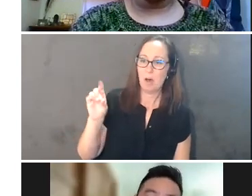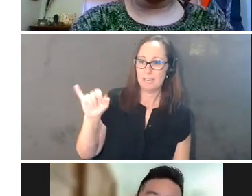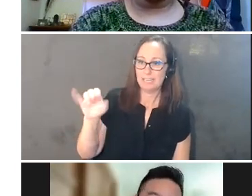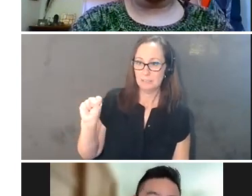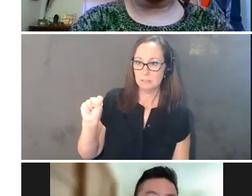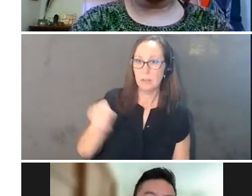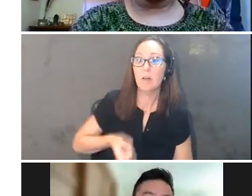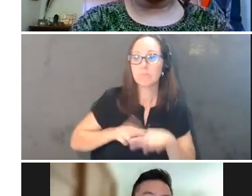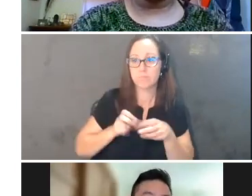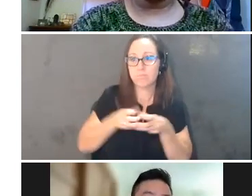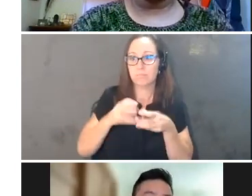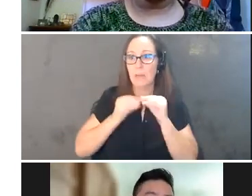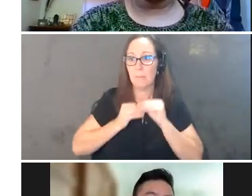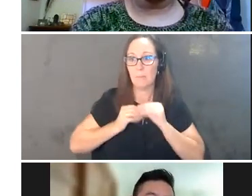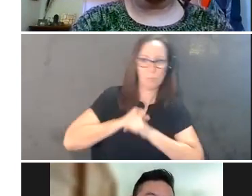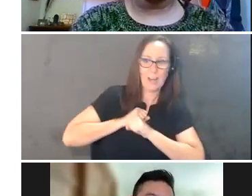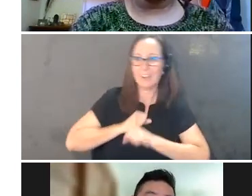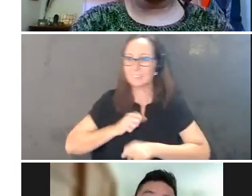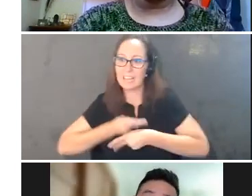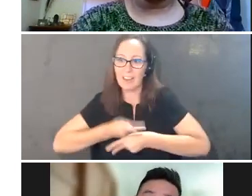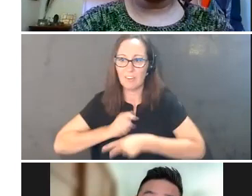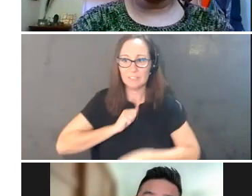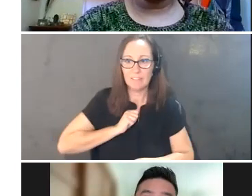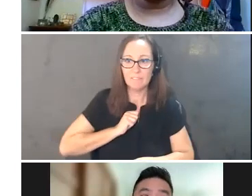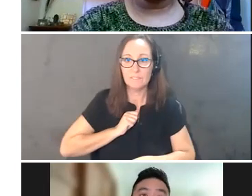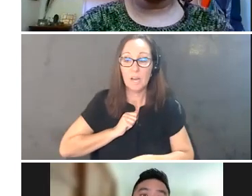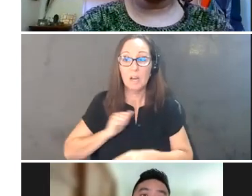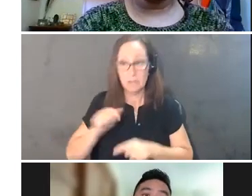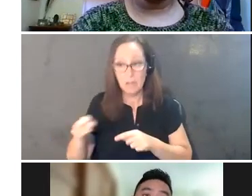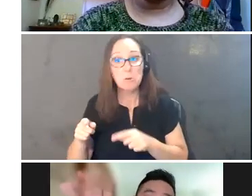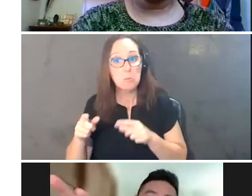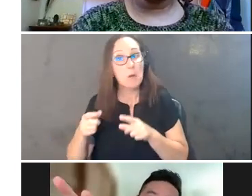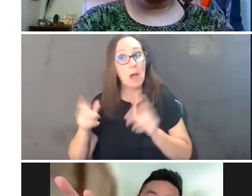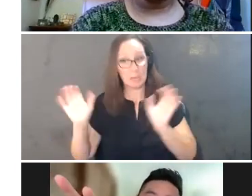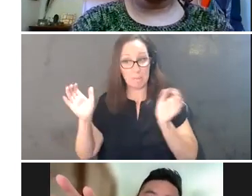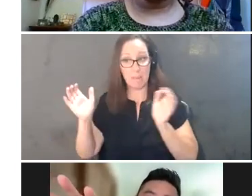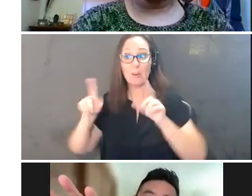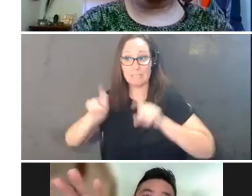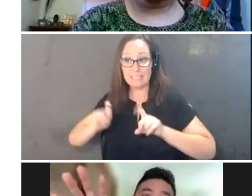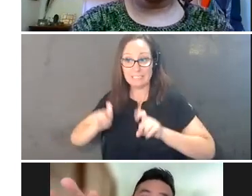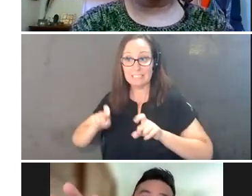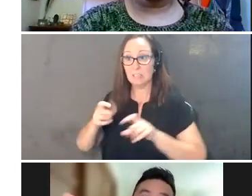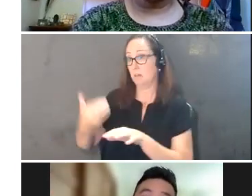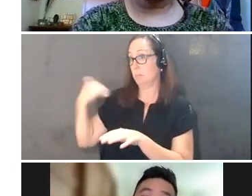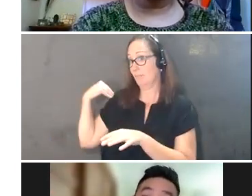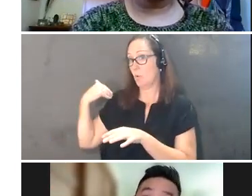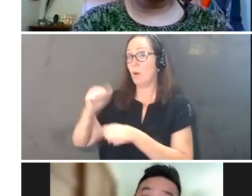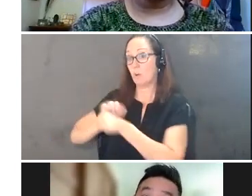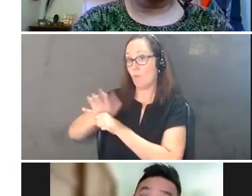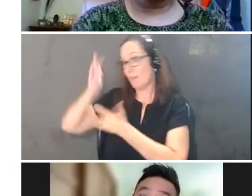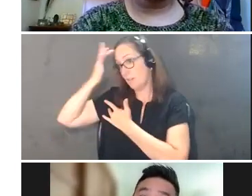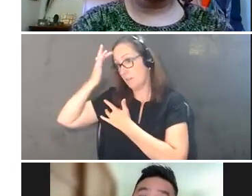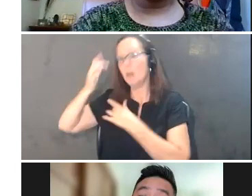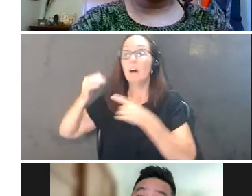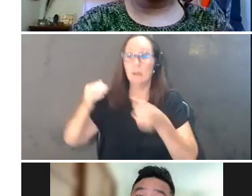that compared folks who had prior COVID versus folks who were fully vaccinated. And we saw that the folks who had